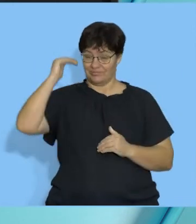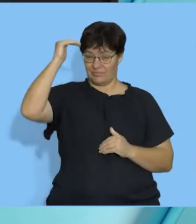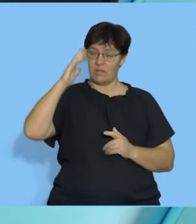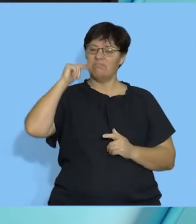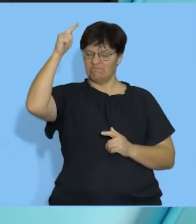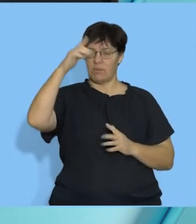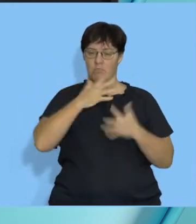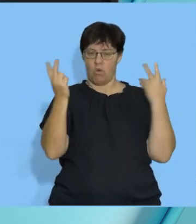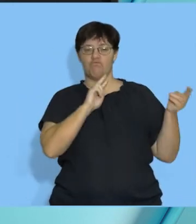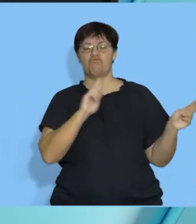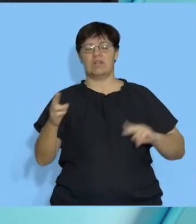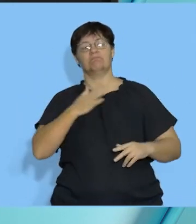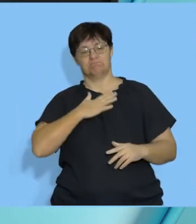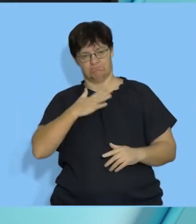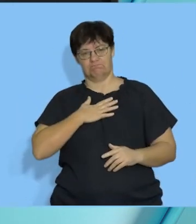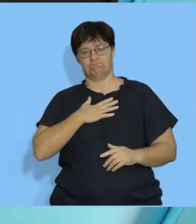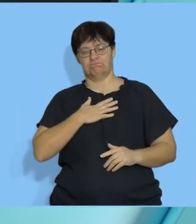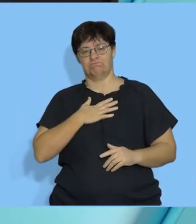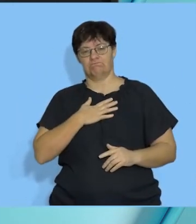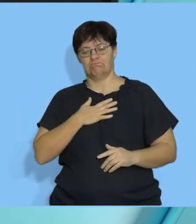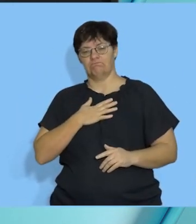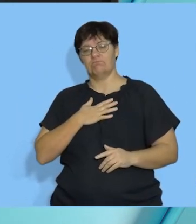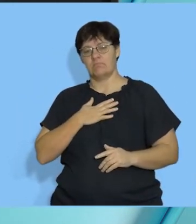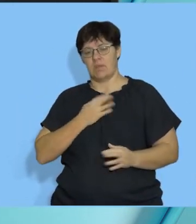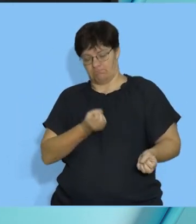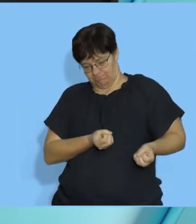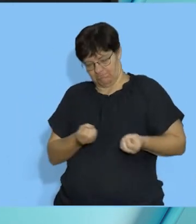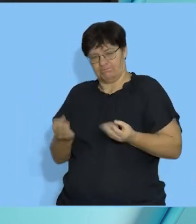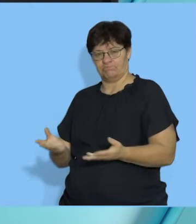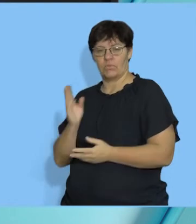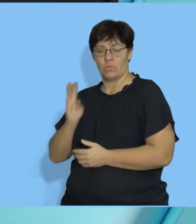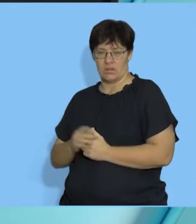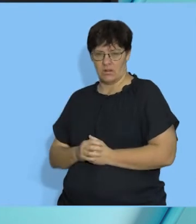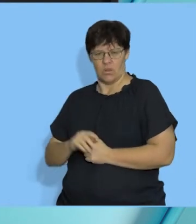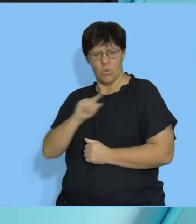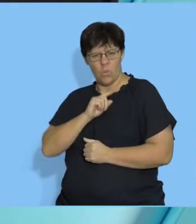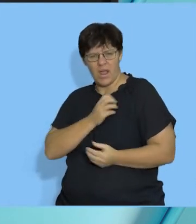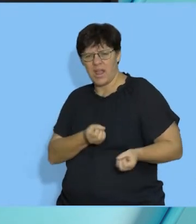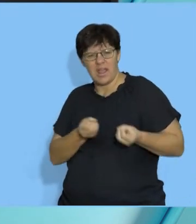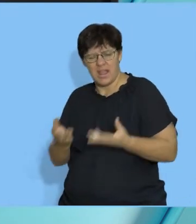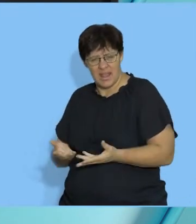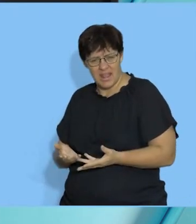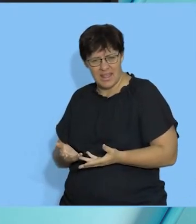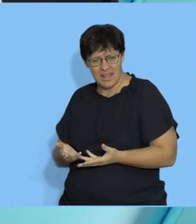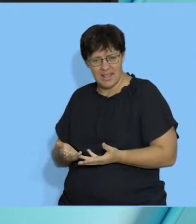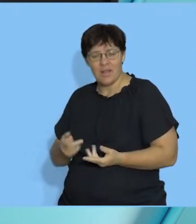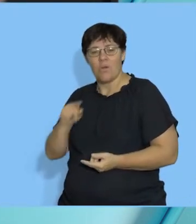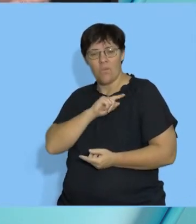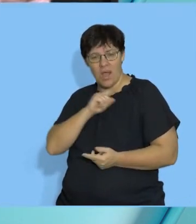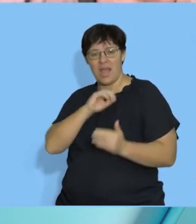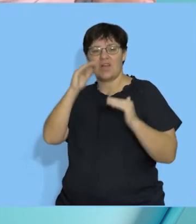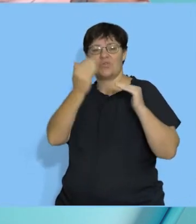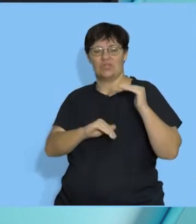greater readiness or willingness to actually lose electrons. Why lose electrons? Because we're talking about its